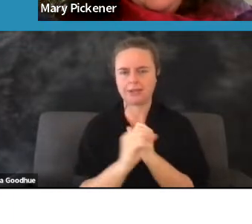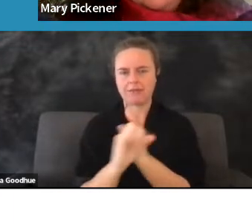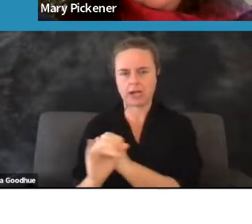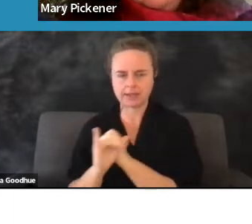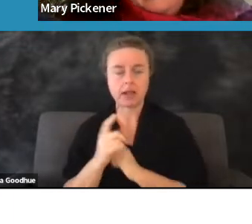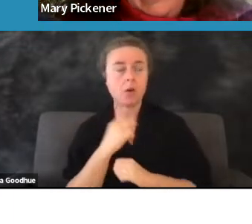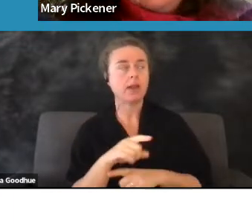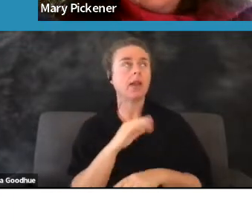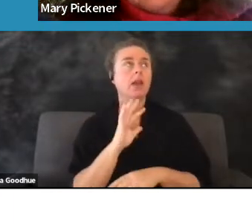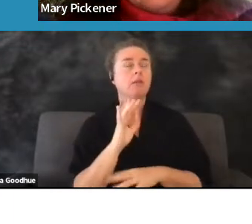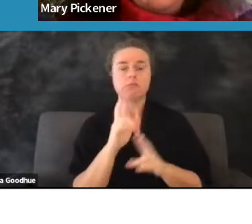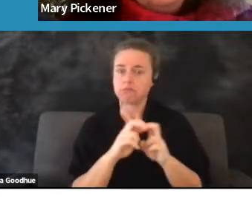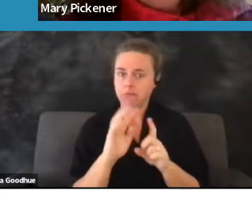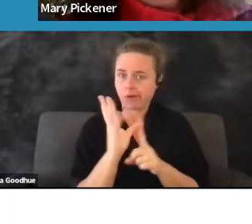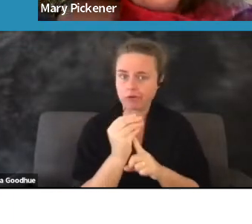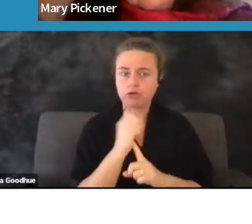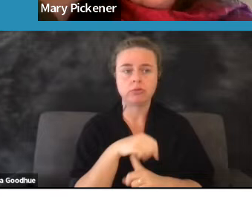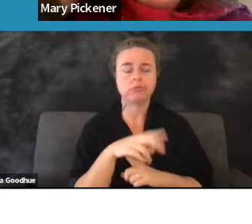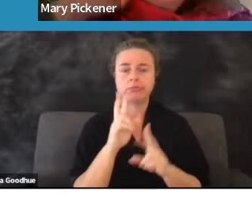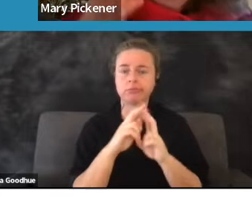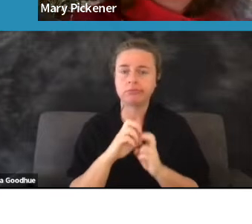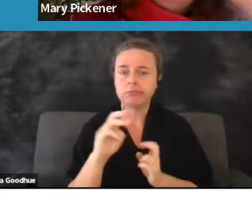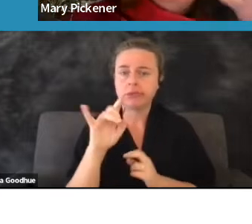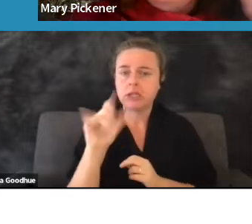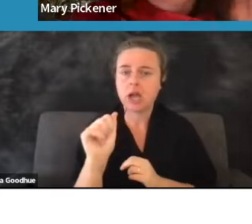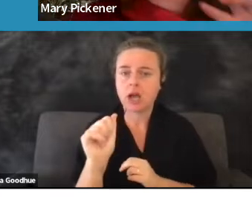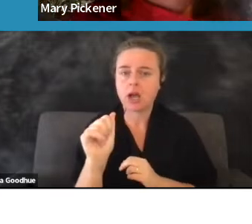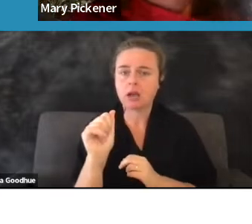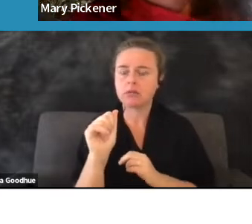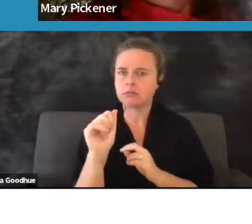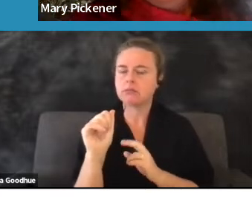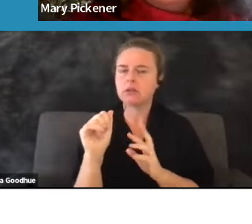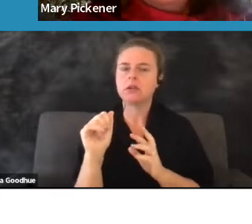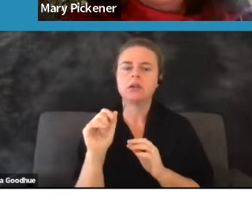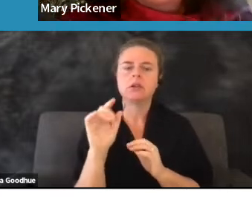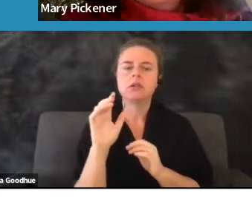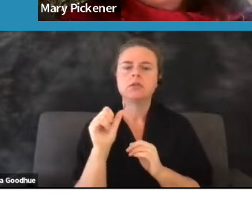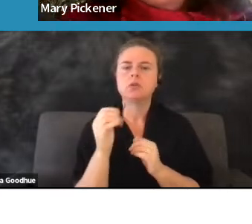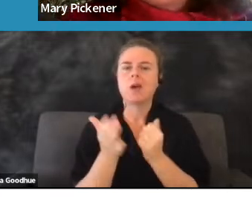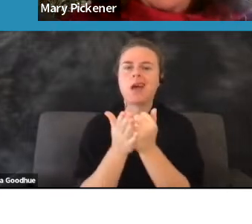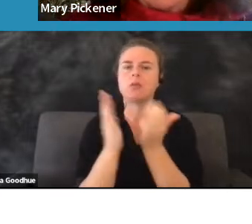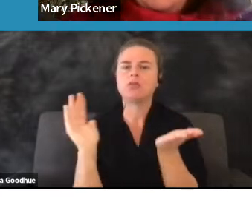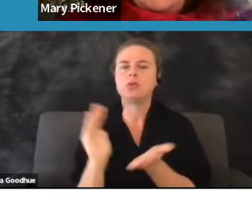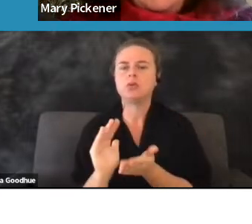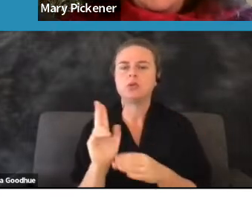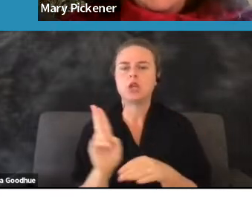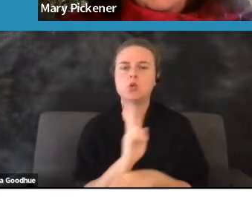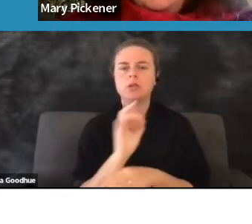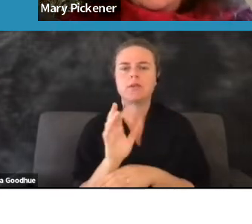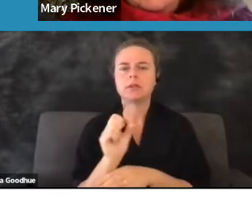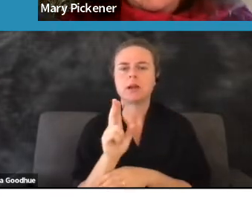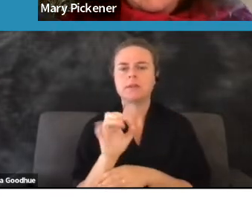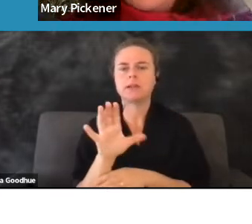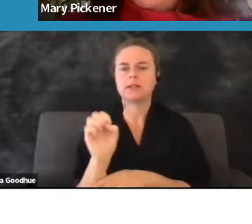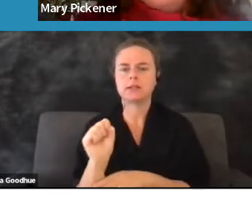we use ideally to help reduce the use of substances. My office manager is now